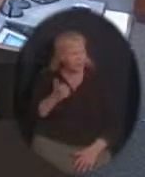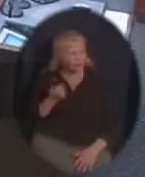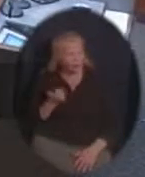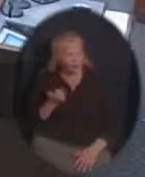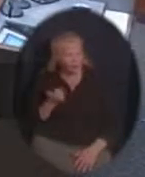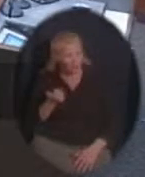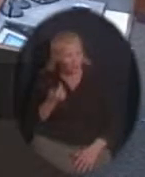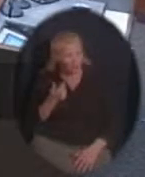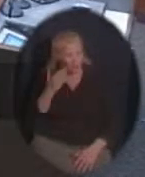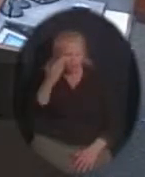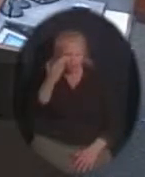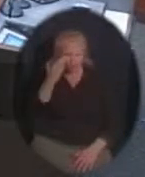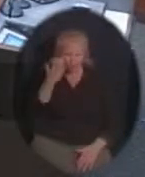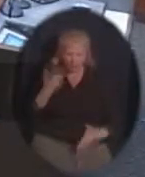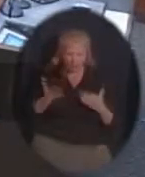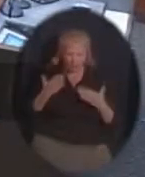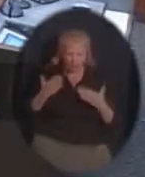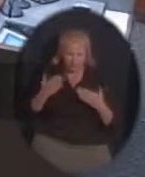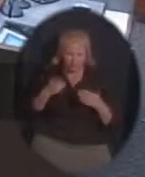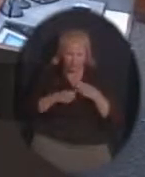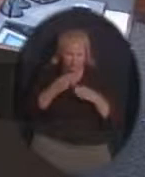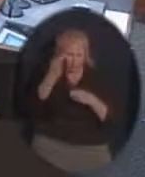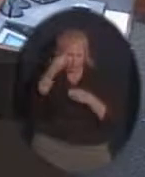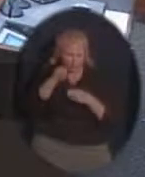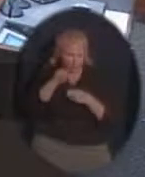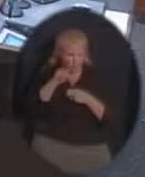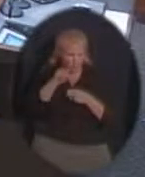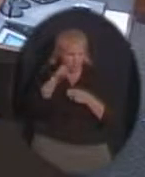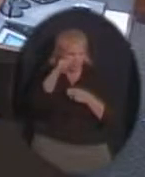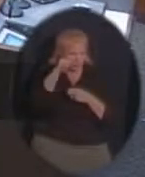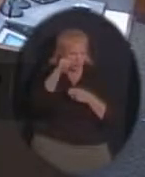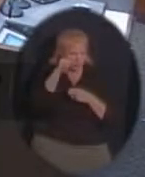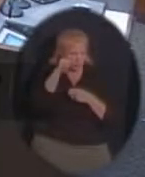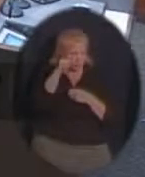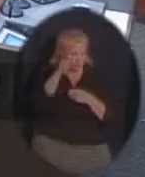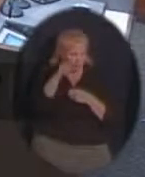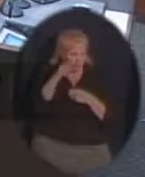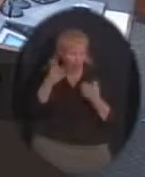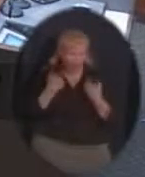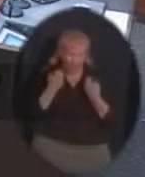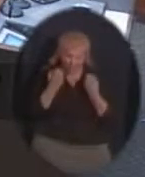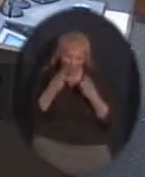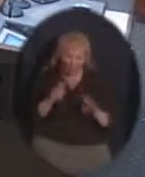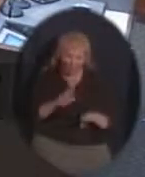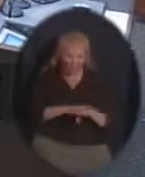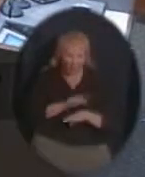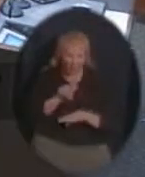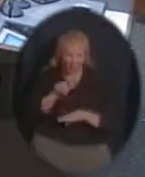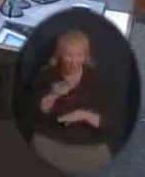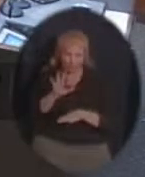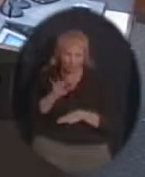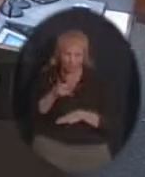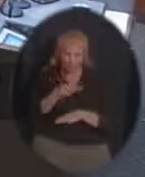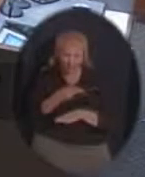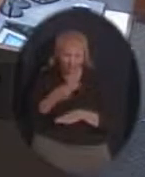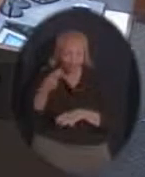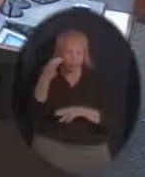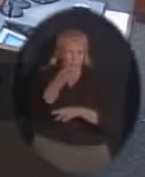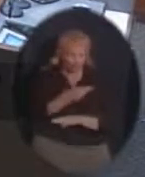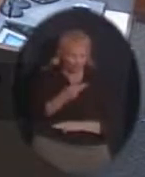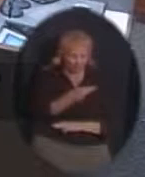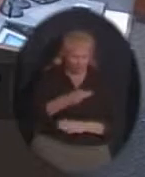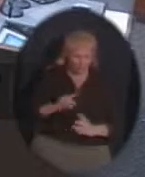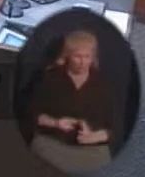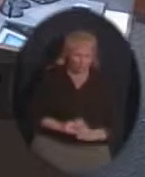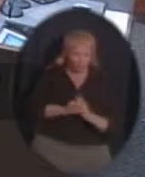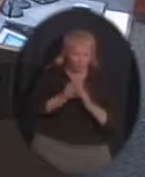and I know this might be a problem for Mr. Churchman, is there any opportunity on the 29th, on the Thursday, to